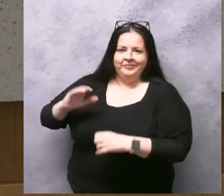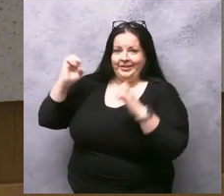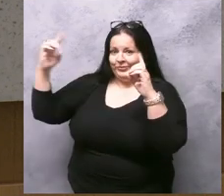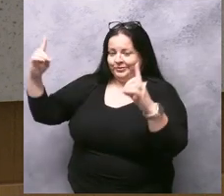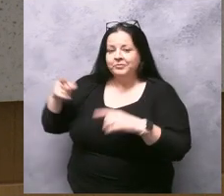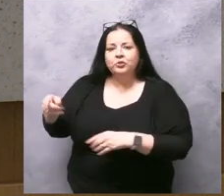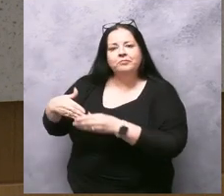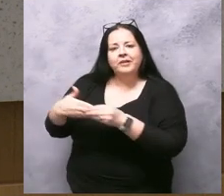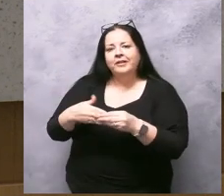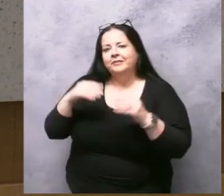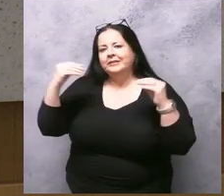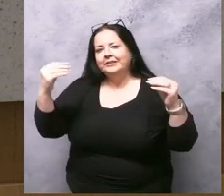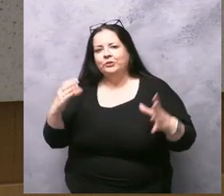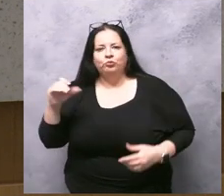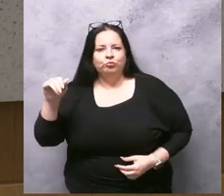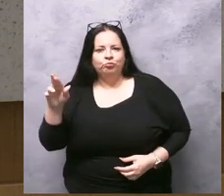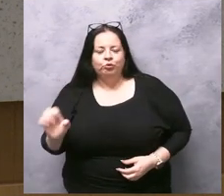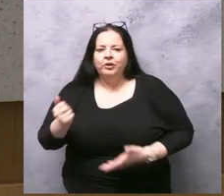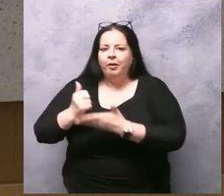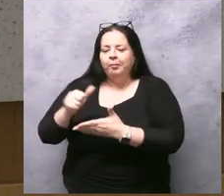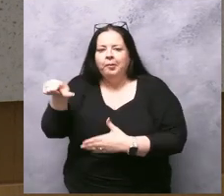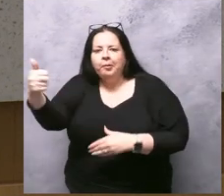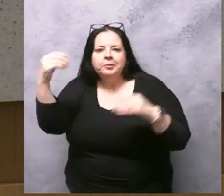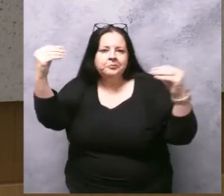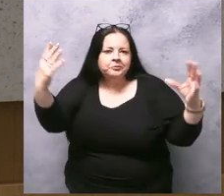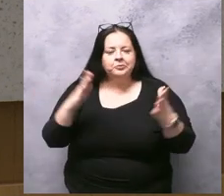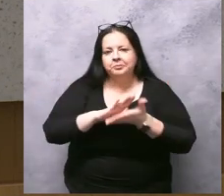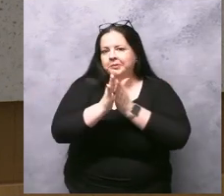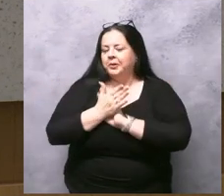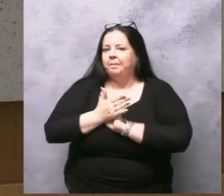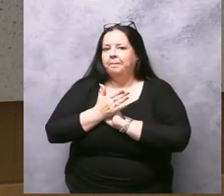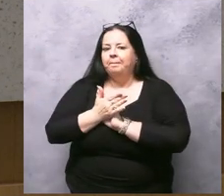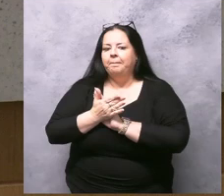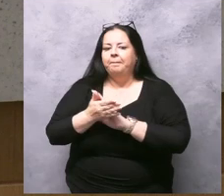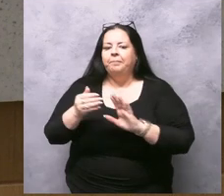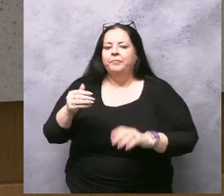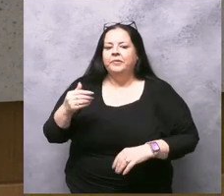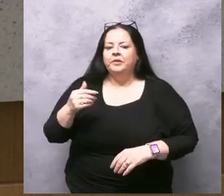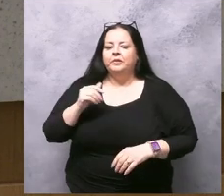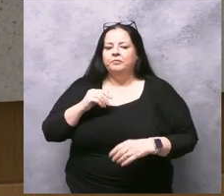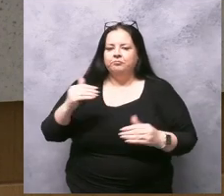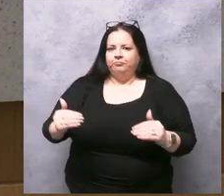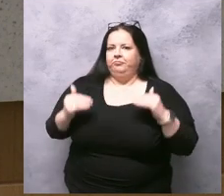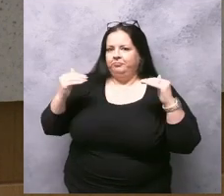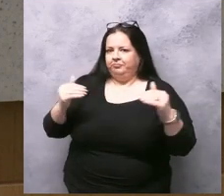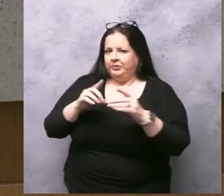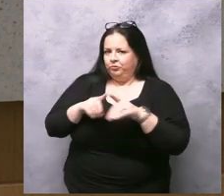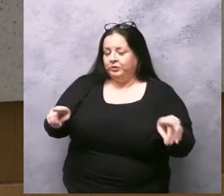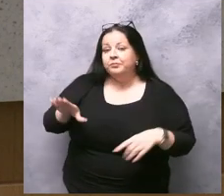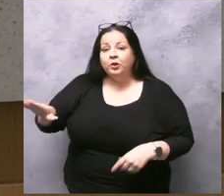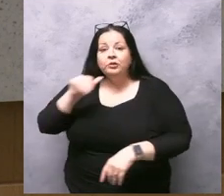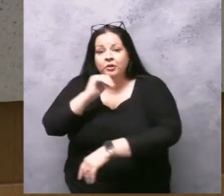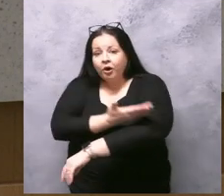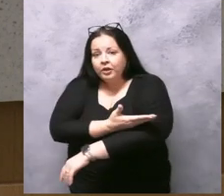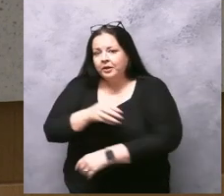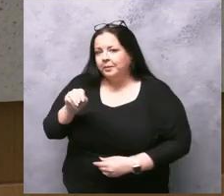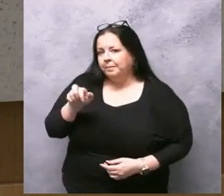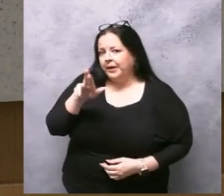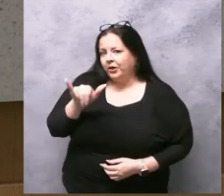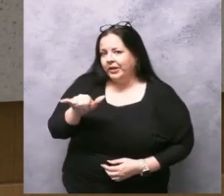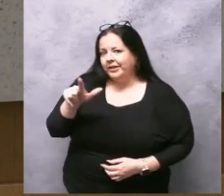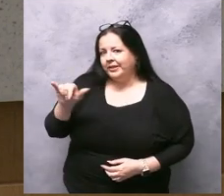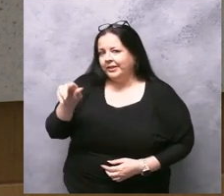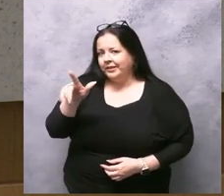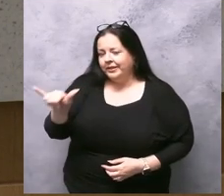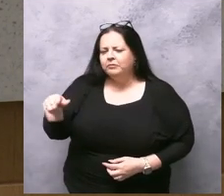teacher corps, and helping fellow educators work towards earning graduate degrees. Her daughter, Mary Lilly,